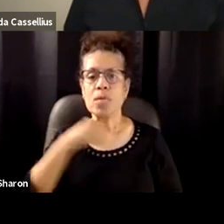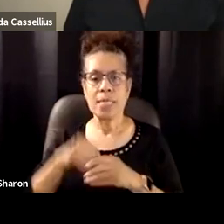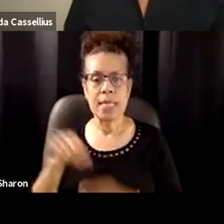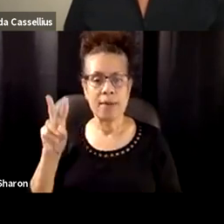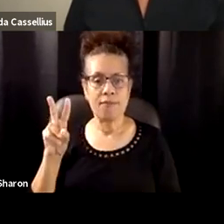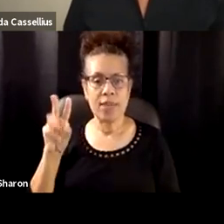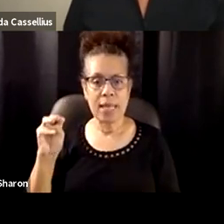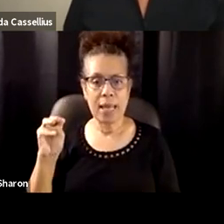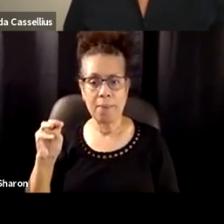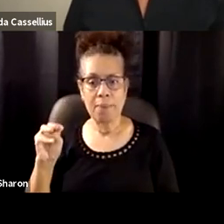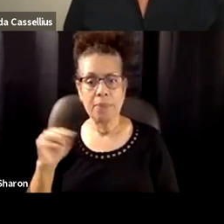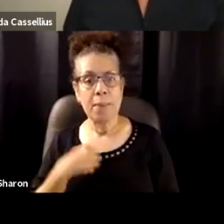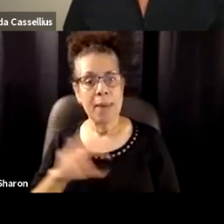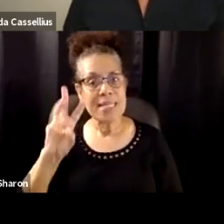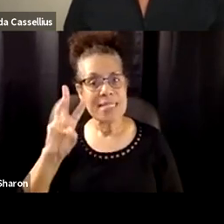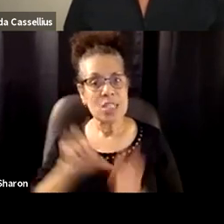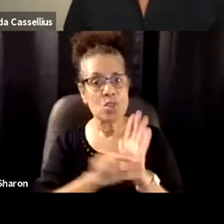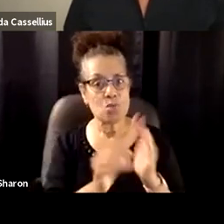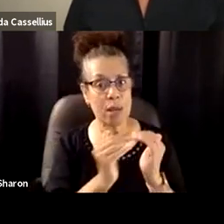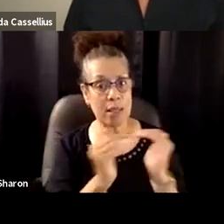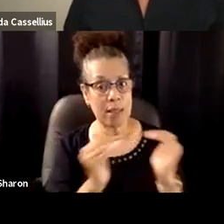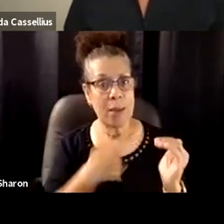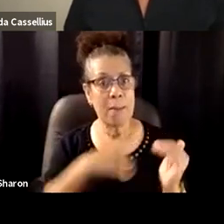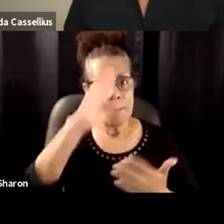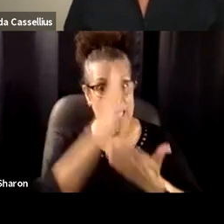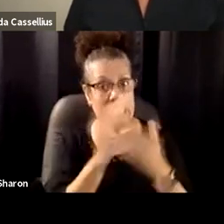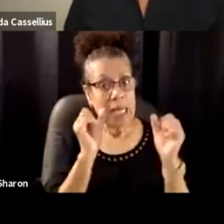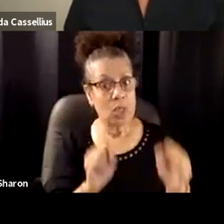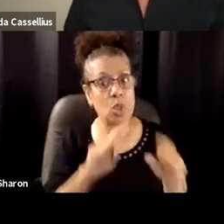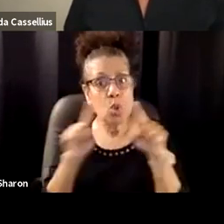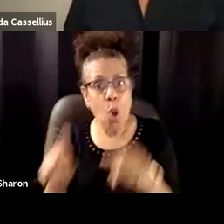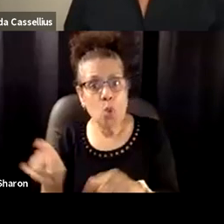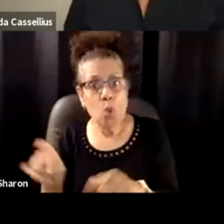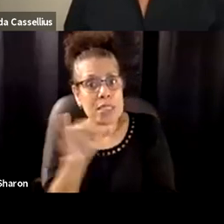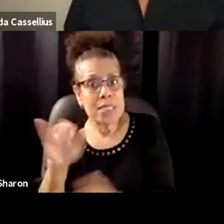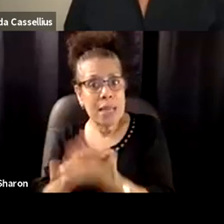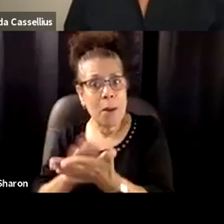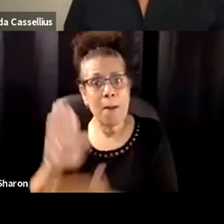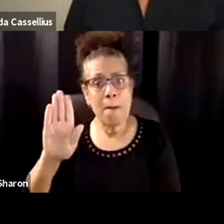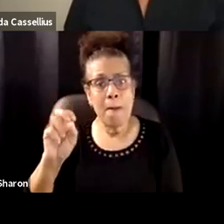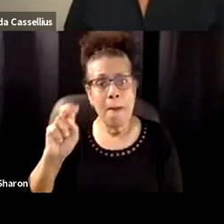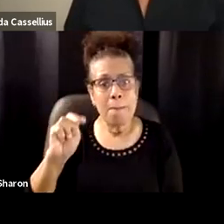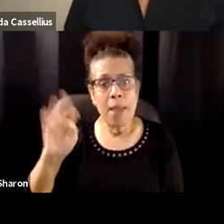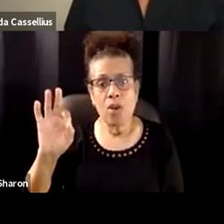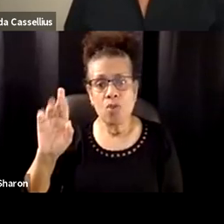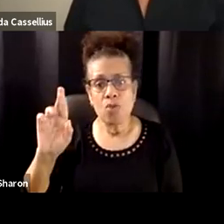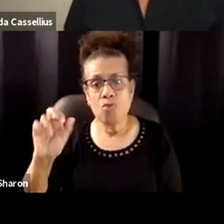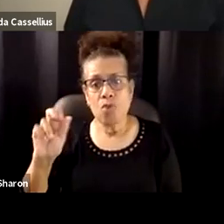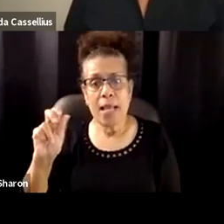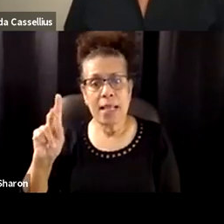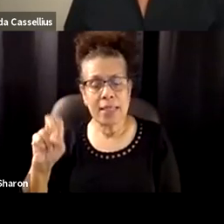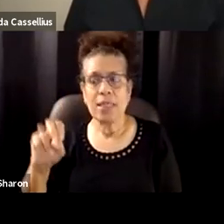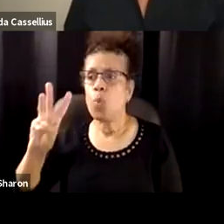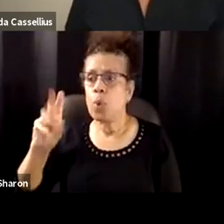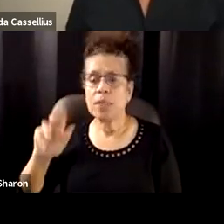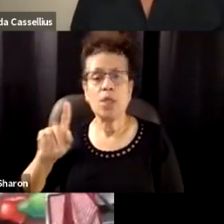as a sixth grader emmerich has an opportunity to try for the same school that benjamin franklin and wendell phillips attended